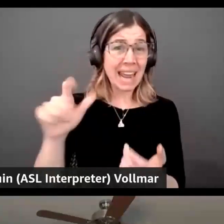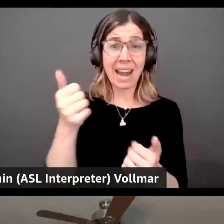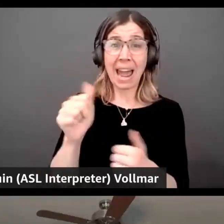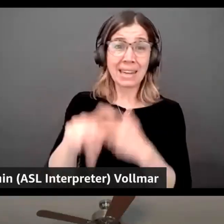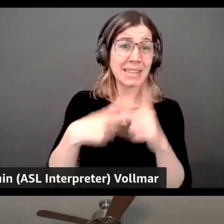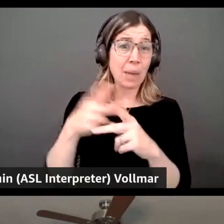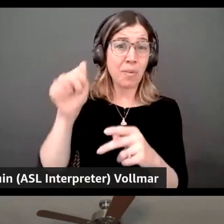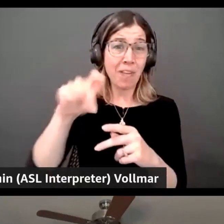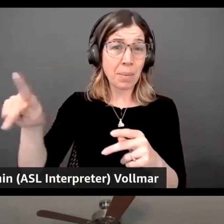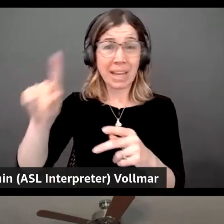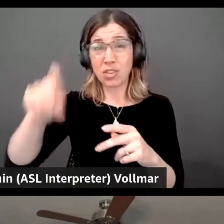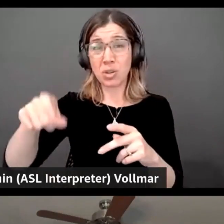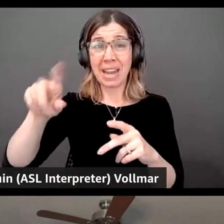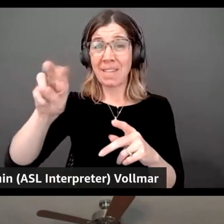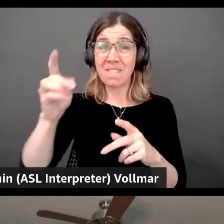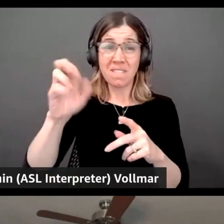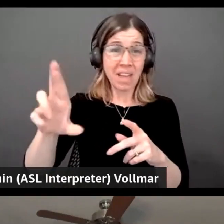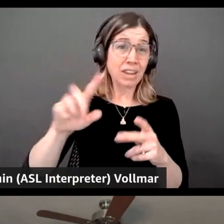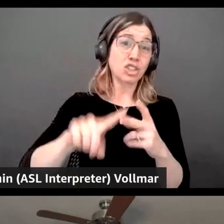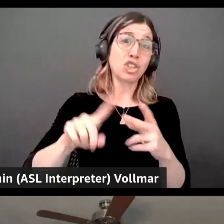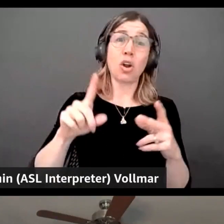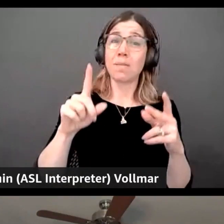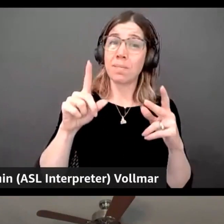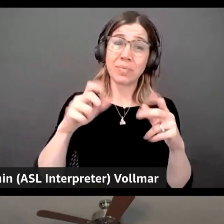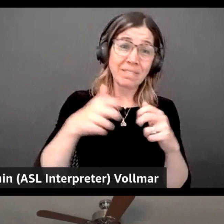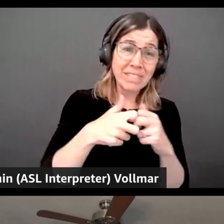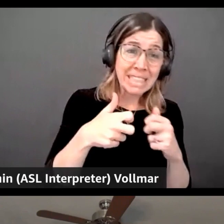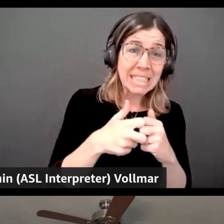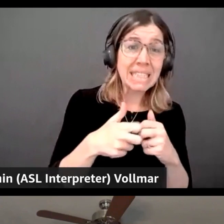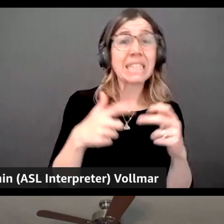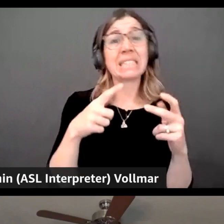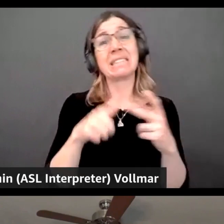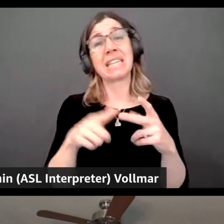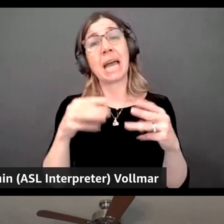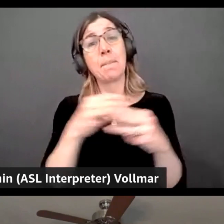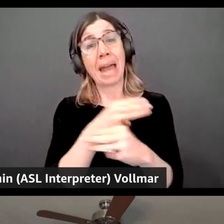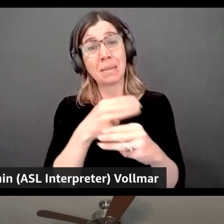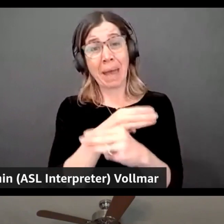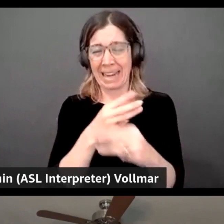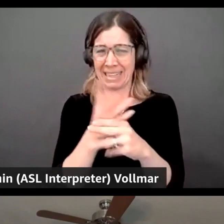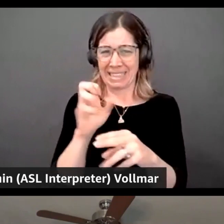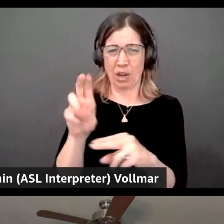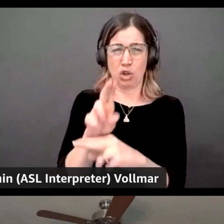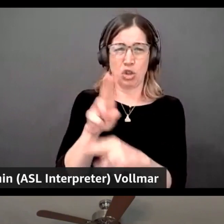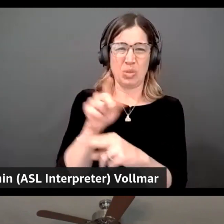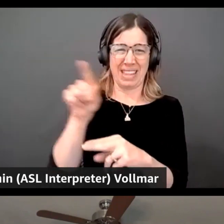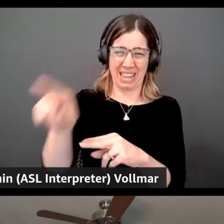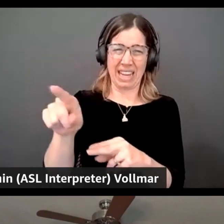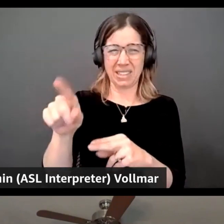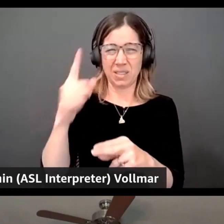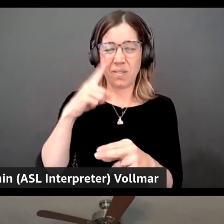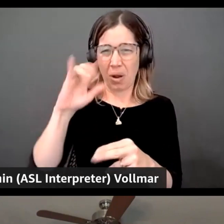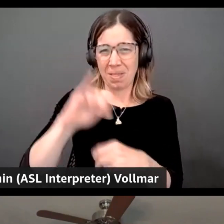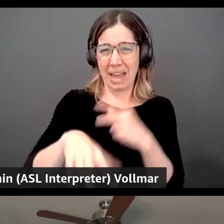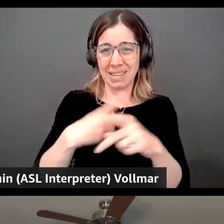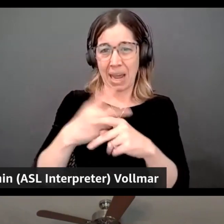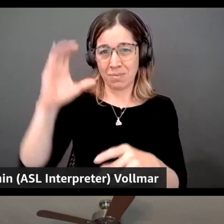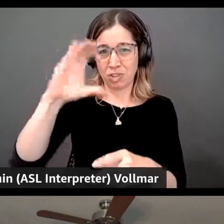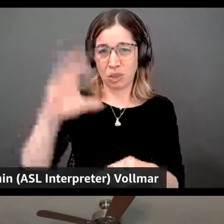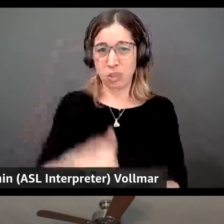you might have vectors like, physics and mathematics, you can use this to, be able to do those kinds of searches.